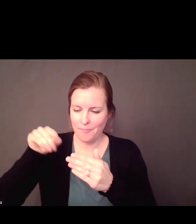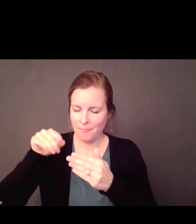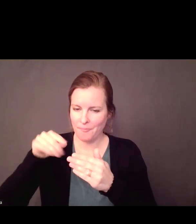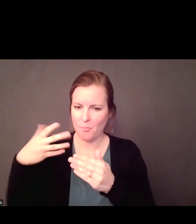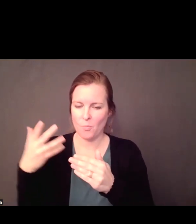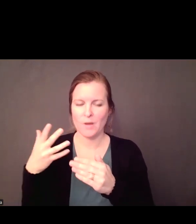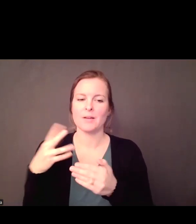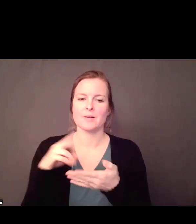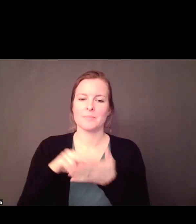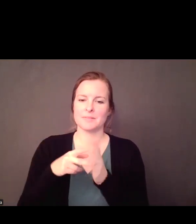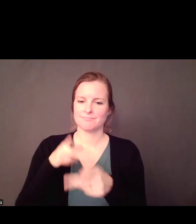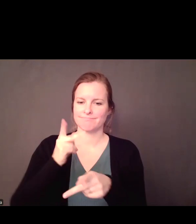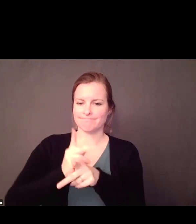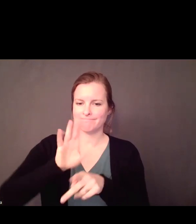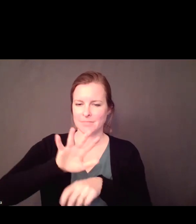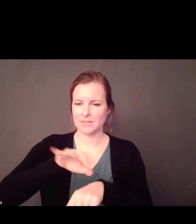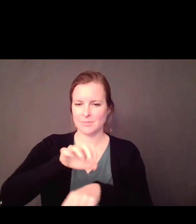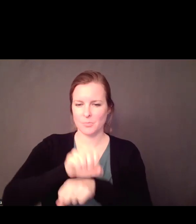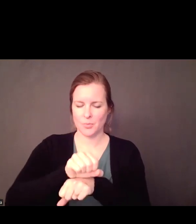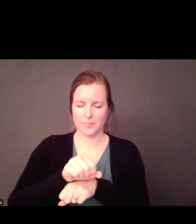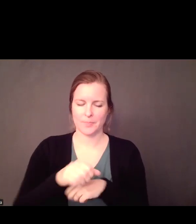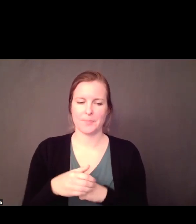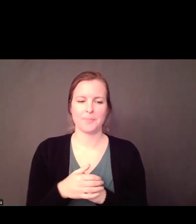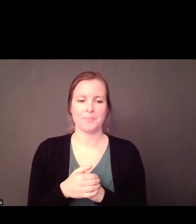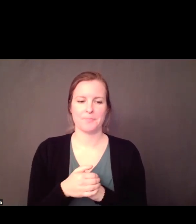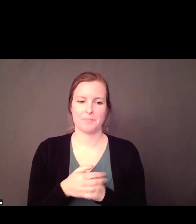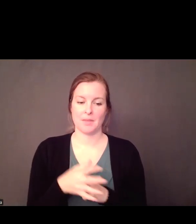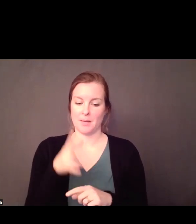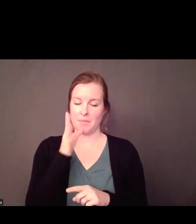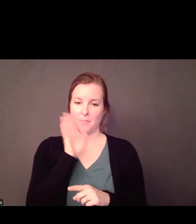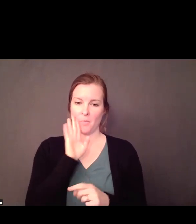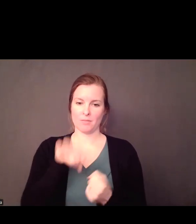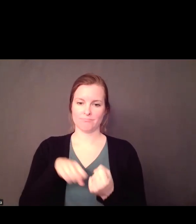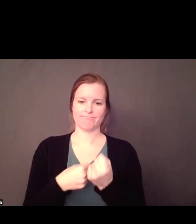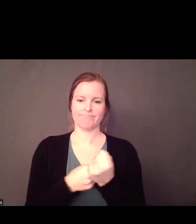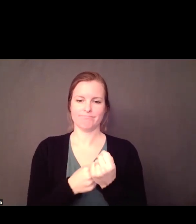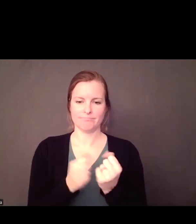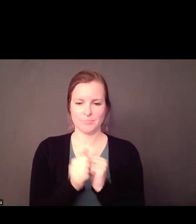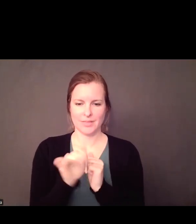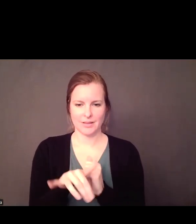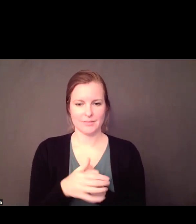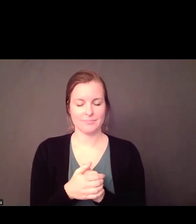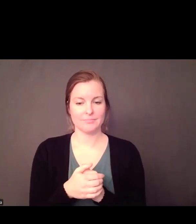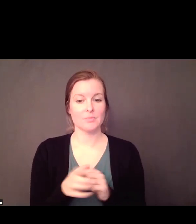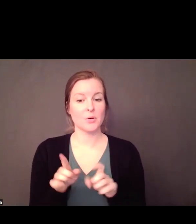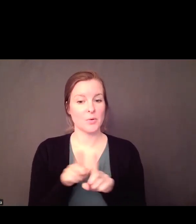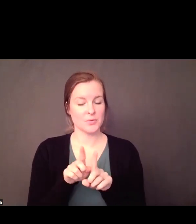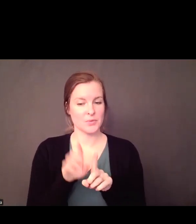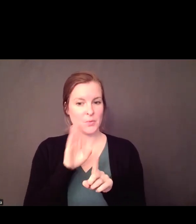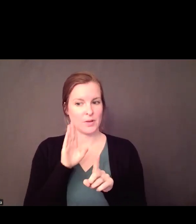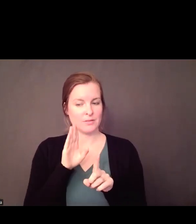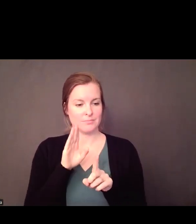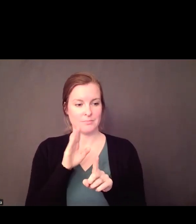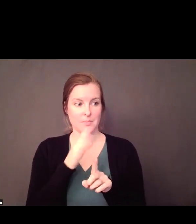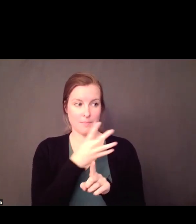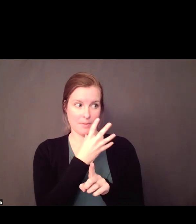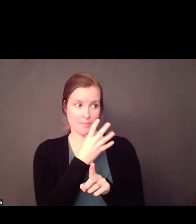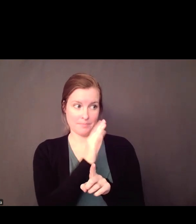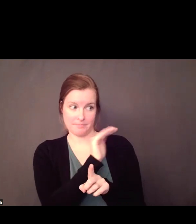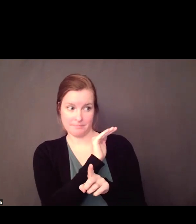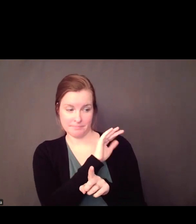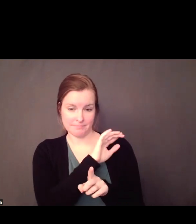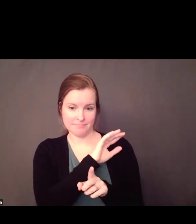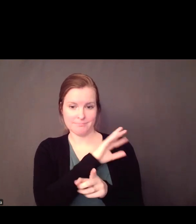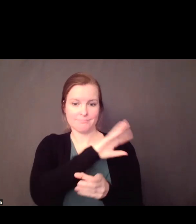scheduled appointments, and mom's going to support with that. So again, we're looping in those stakeholders who are present